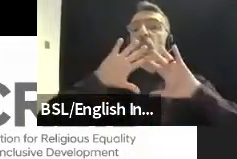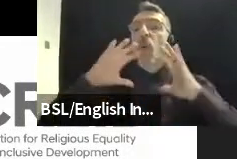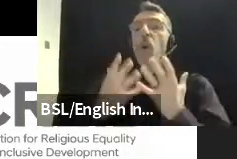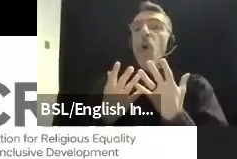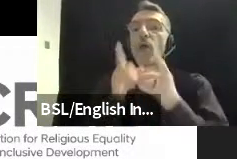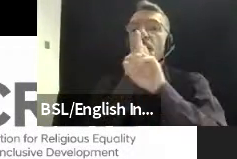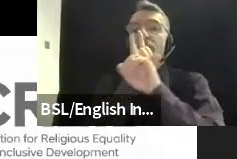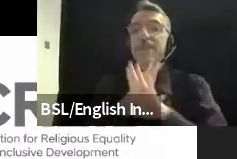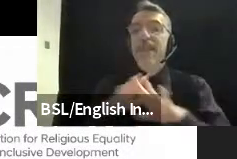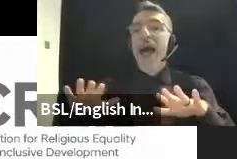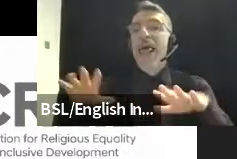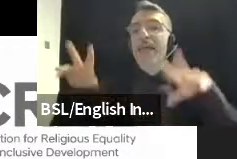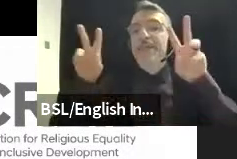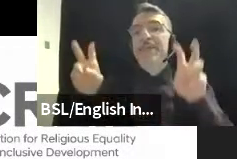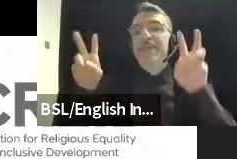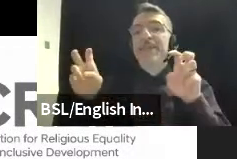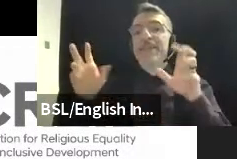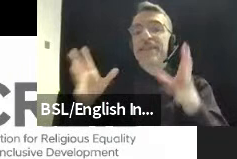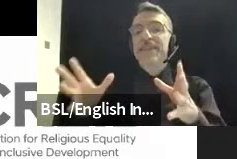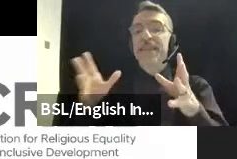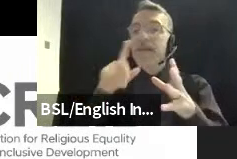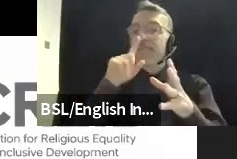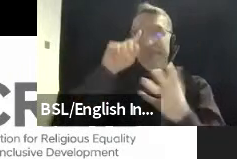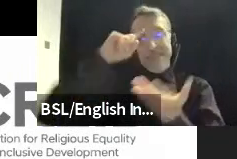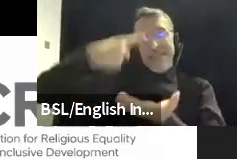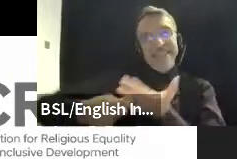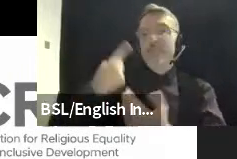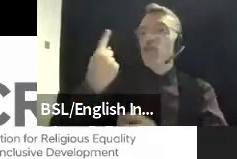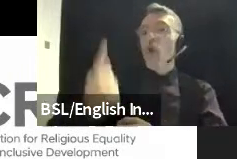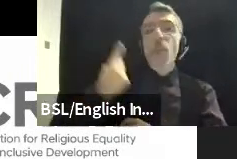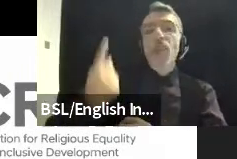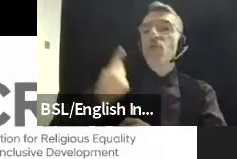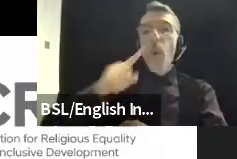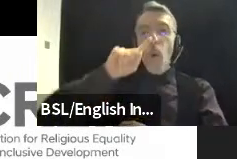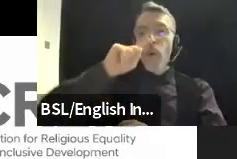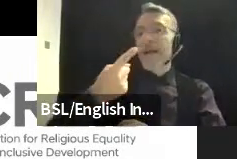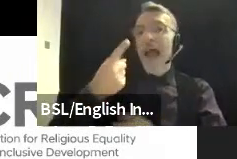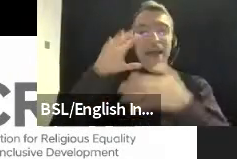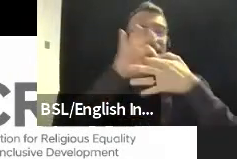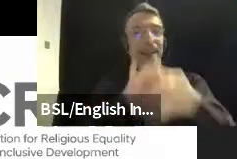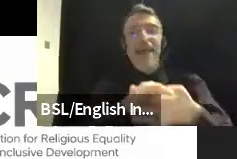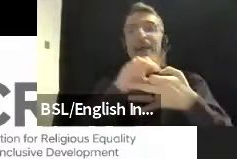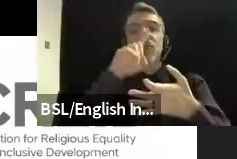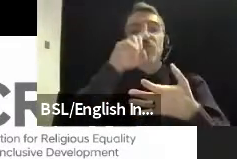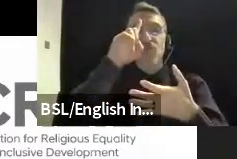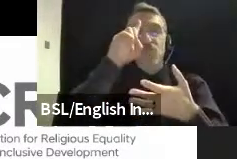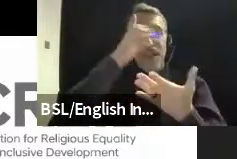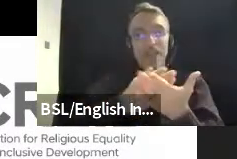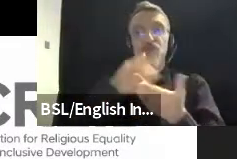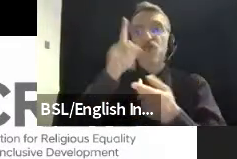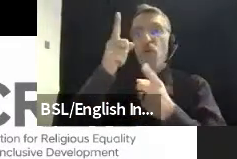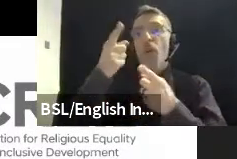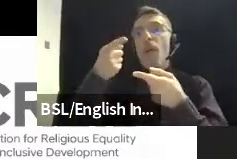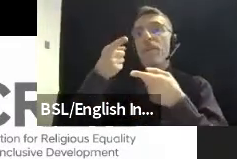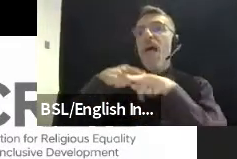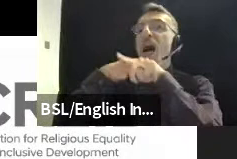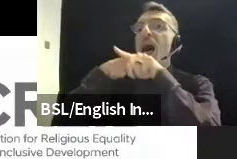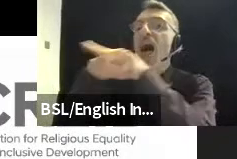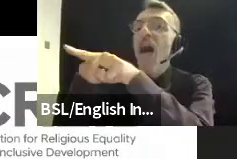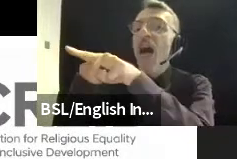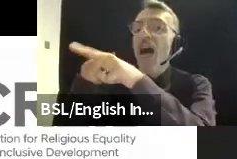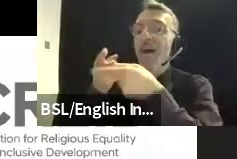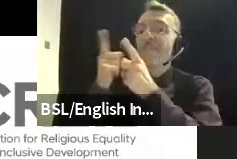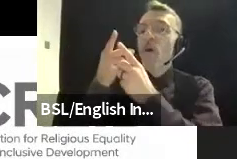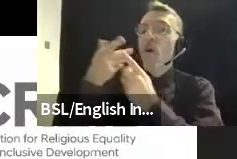not able to make their decision on their own regarding religion. So the Jehovah's Witnesses